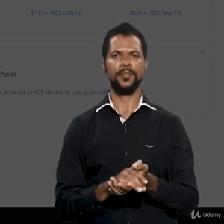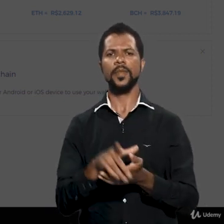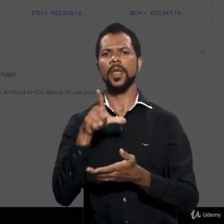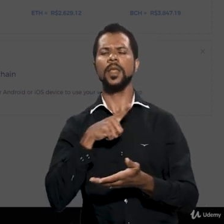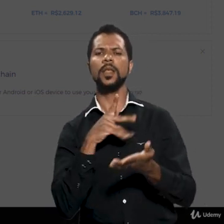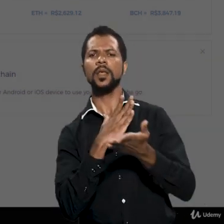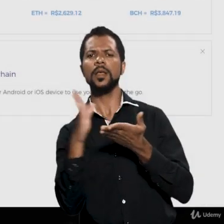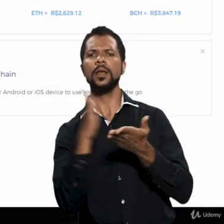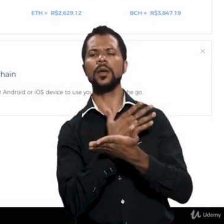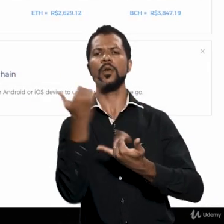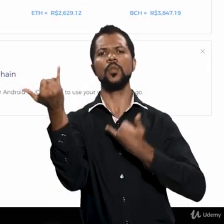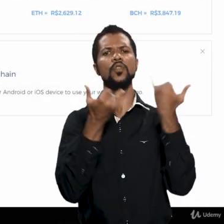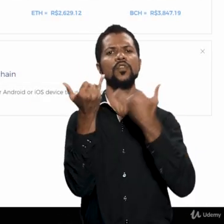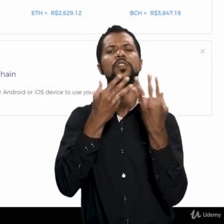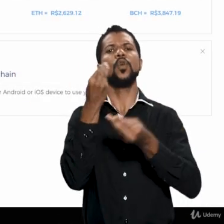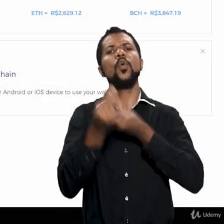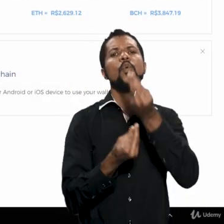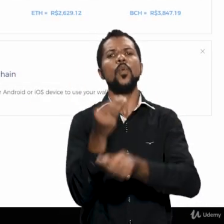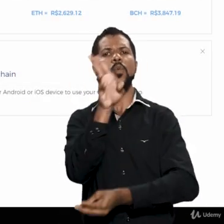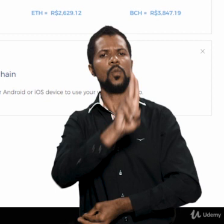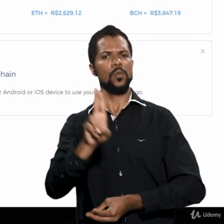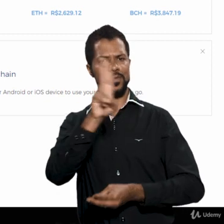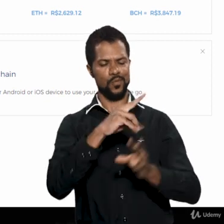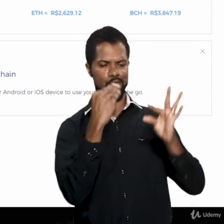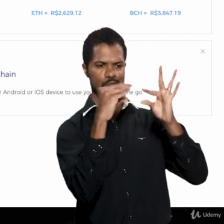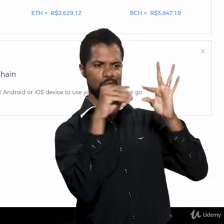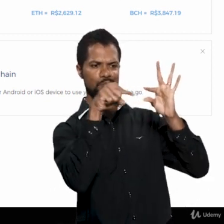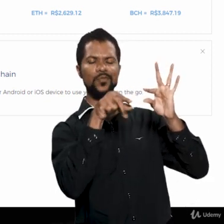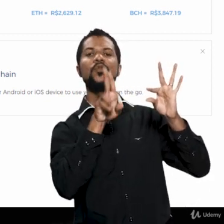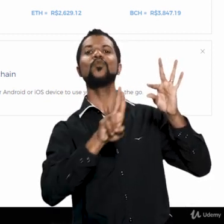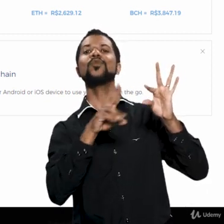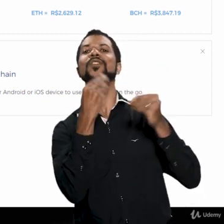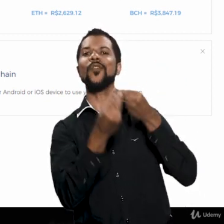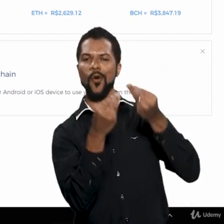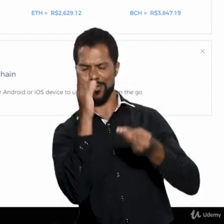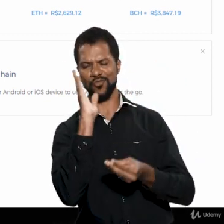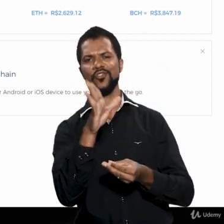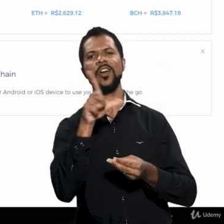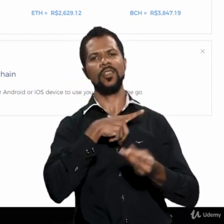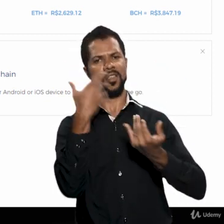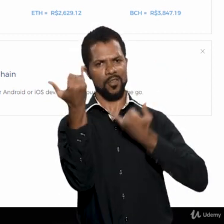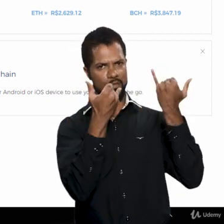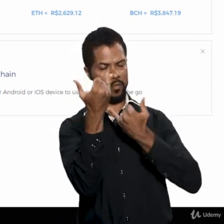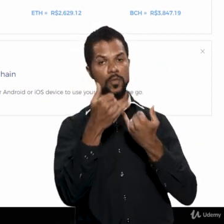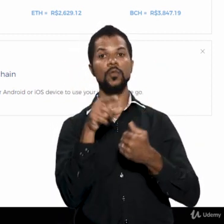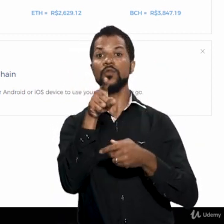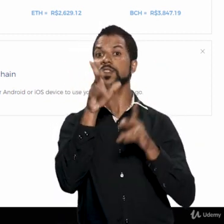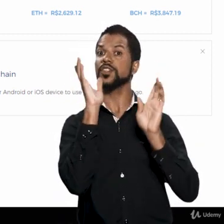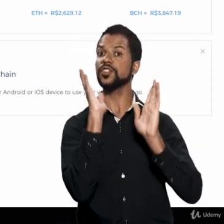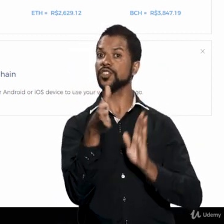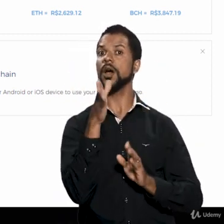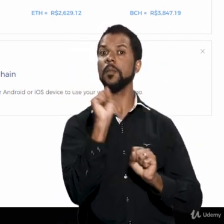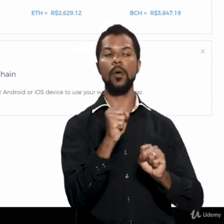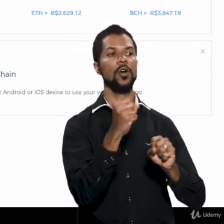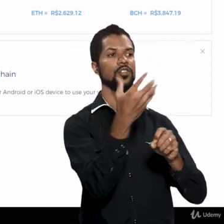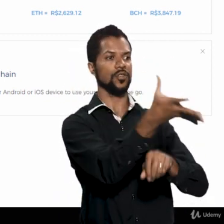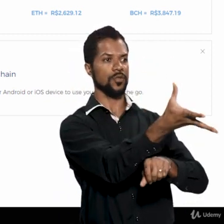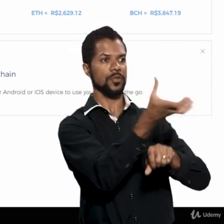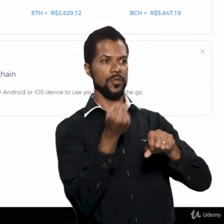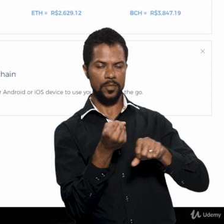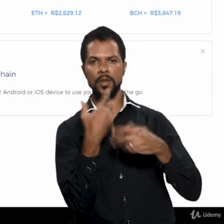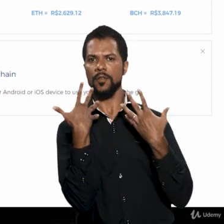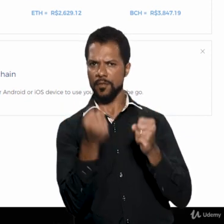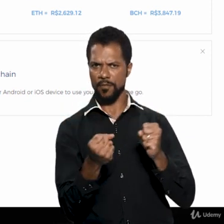accessed it. So it's going to show me how to use my wallet, and I can already